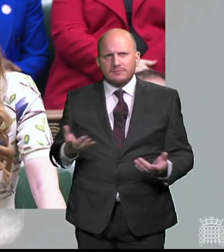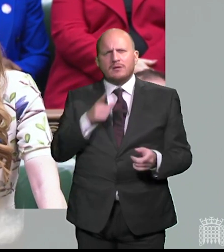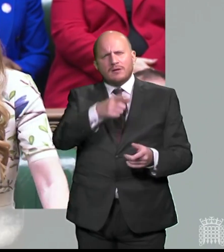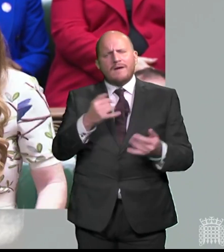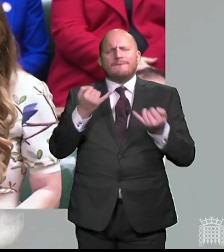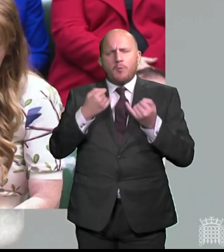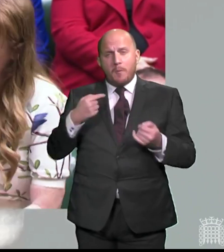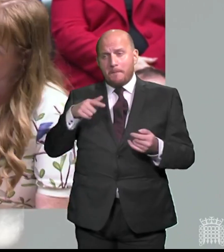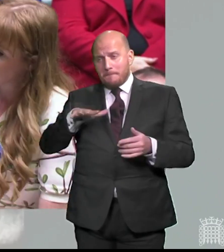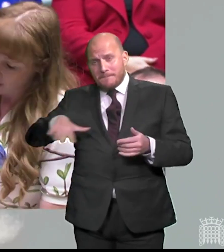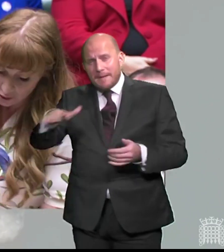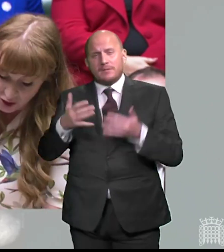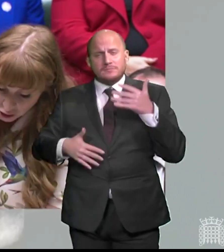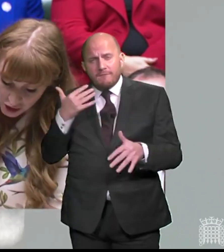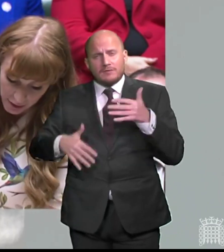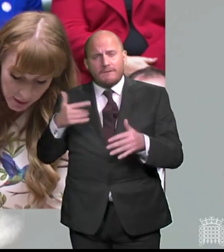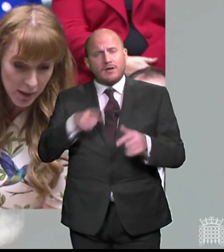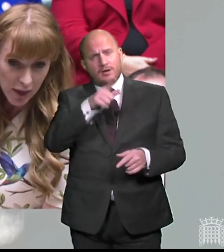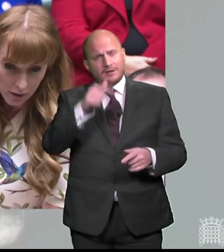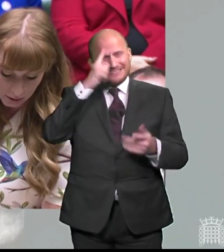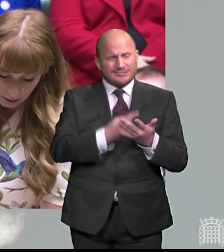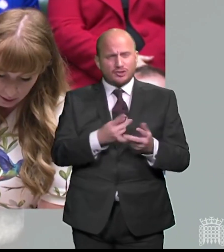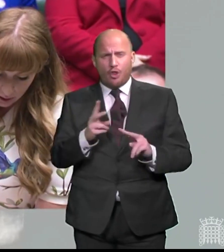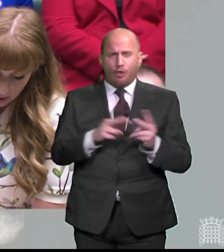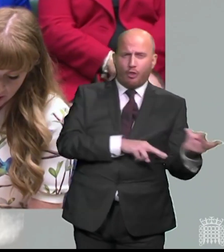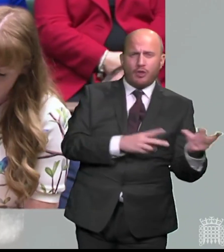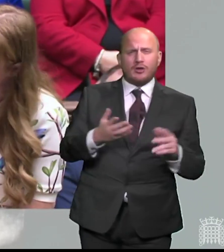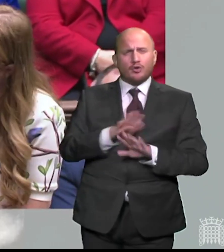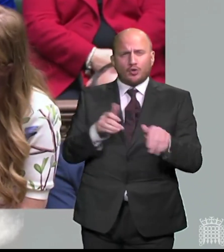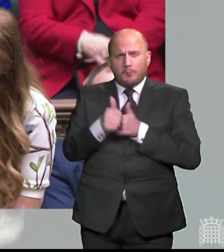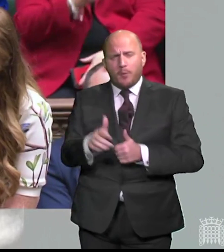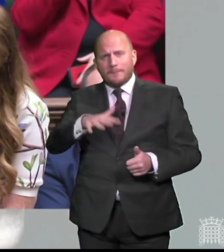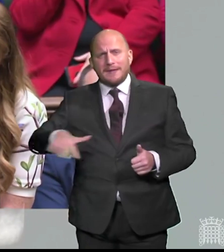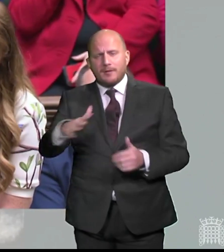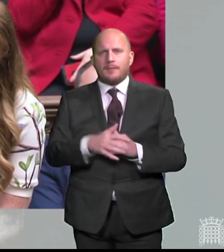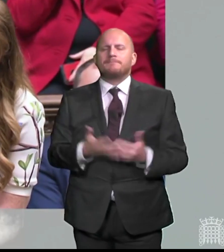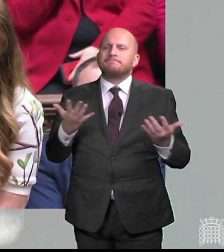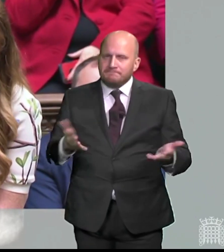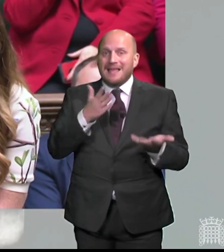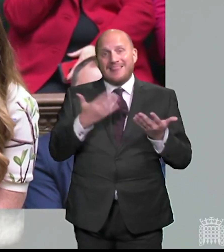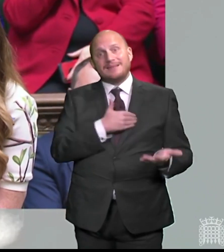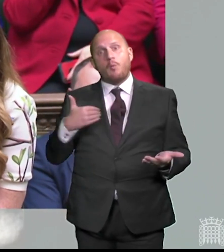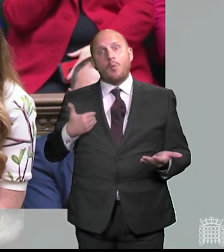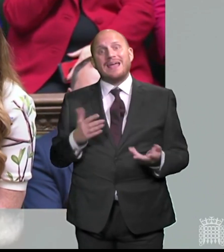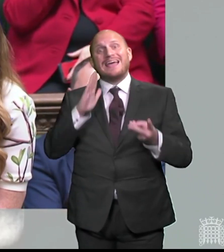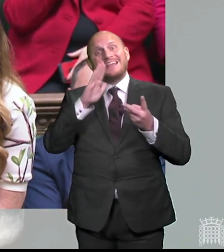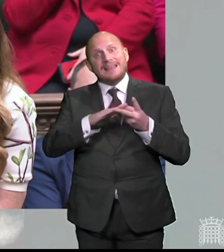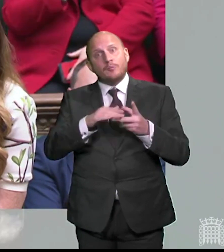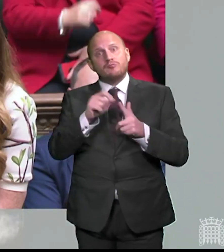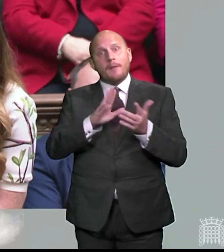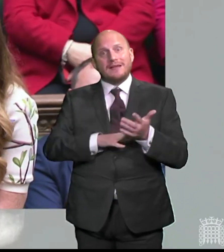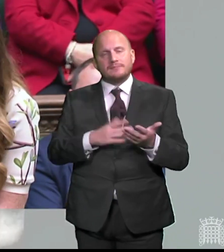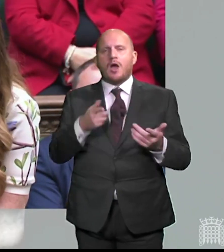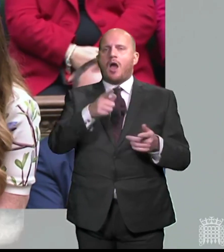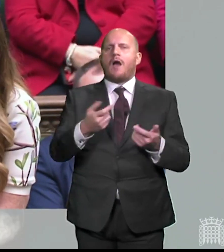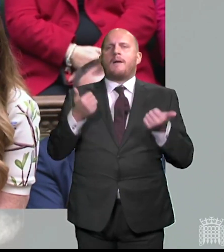people. Now, after days of dodging and denial, this morning, the Deputy Prime Minister finally acknowledged formal